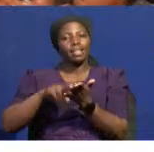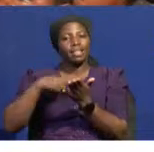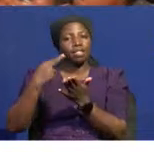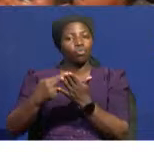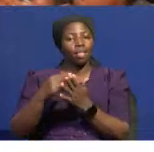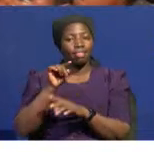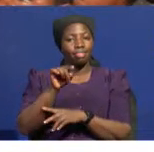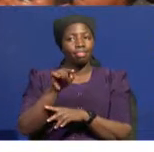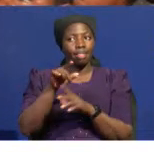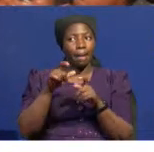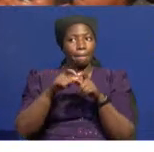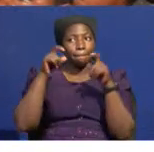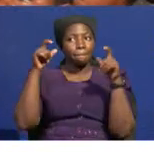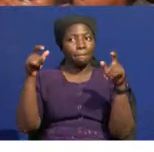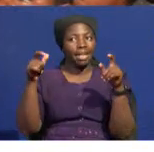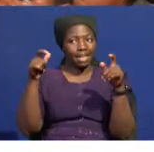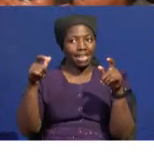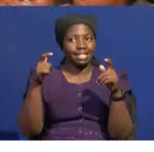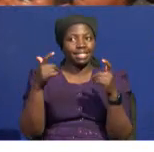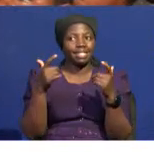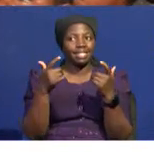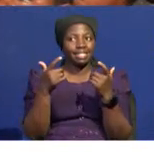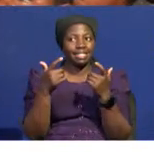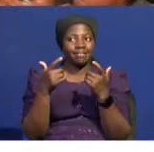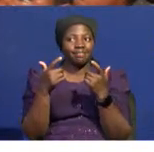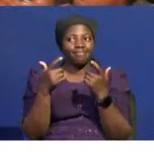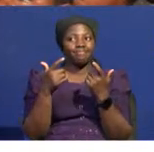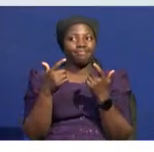biggest fallacy ever